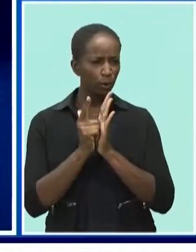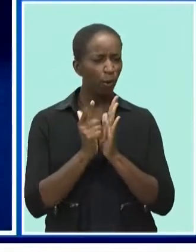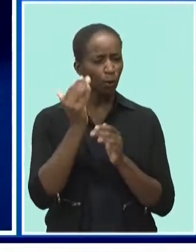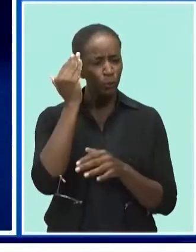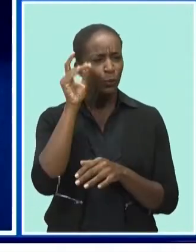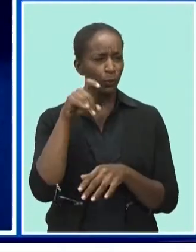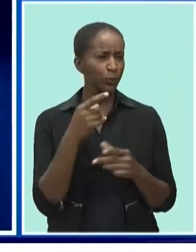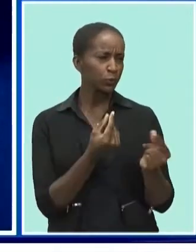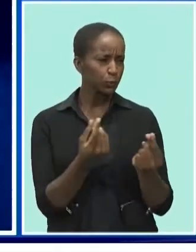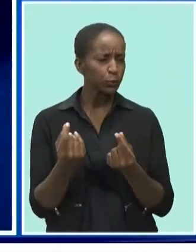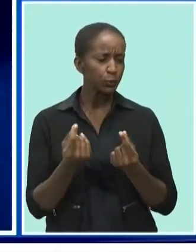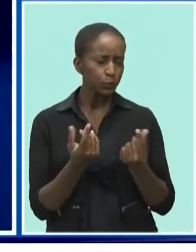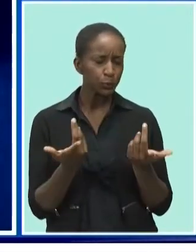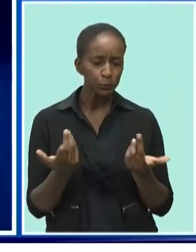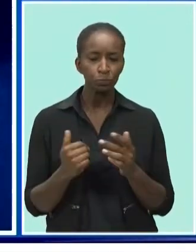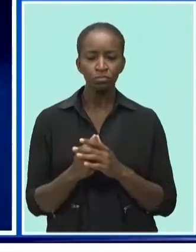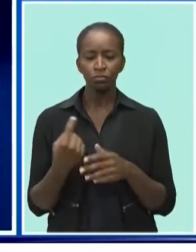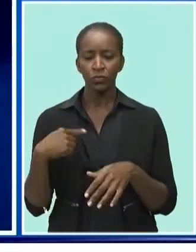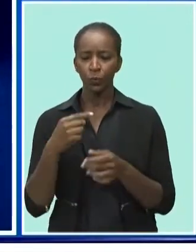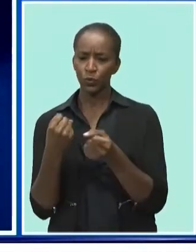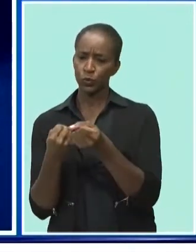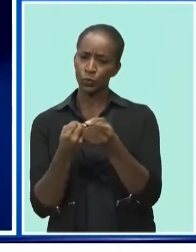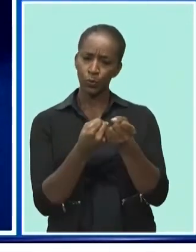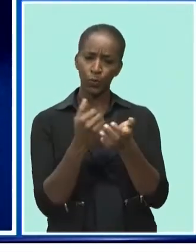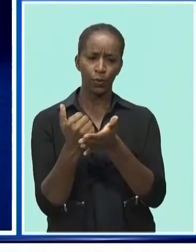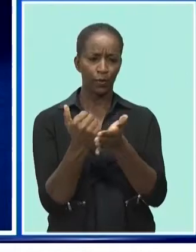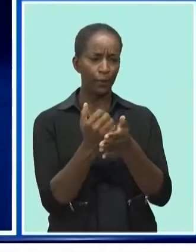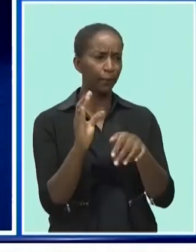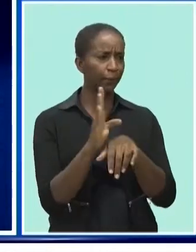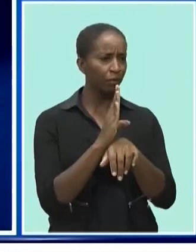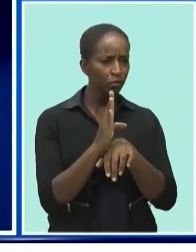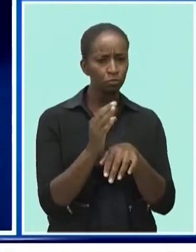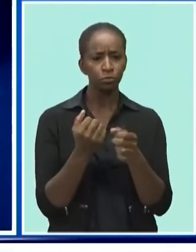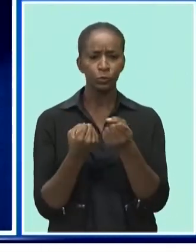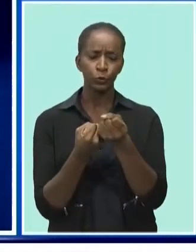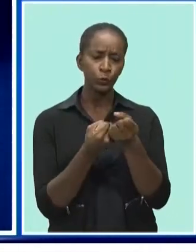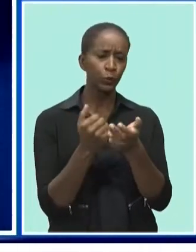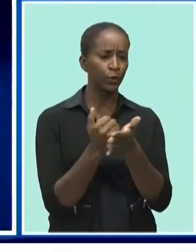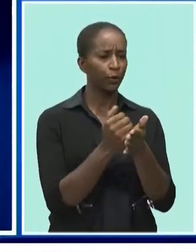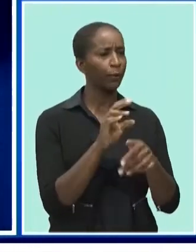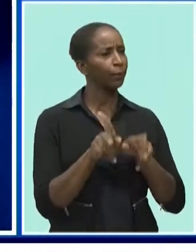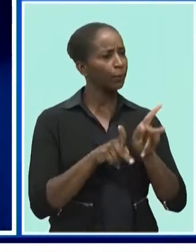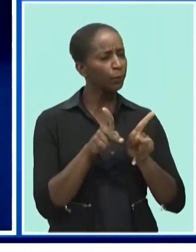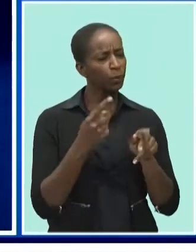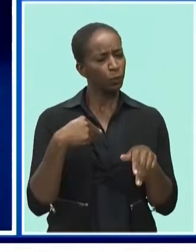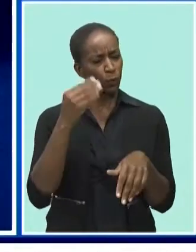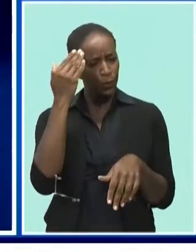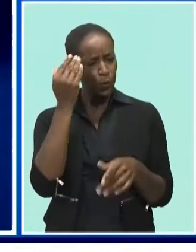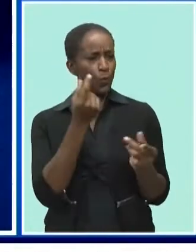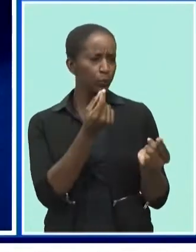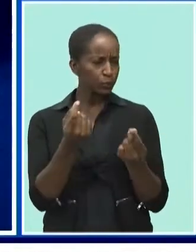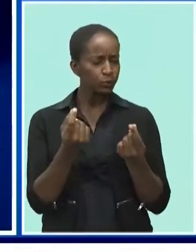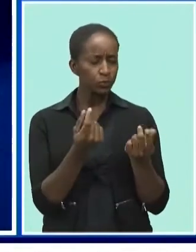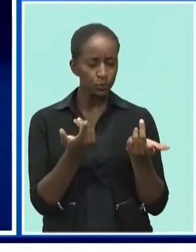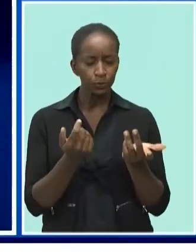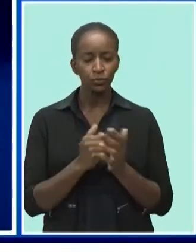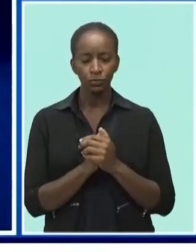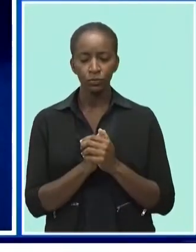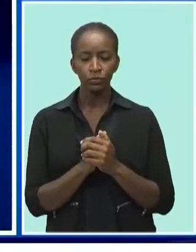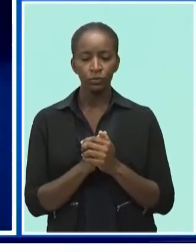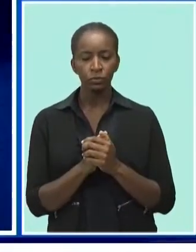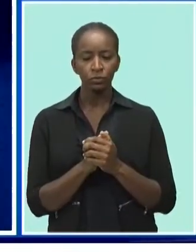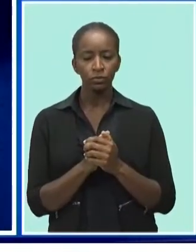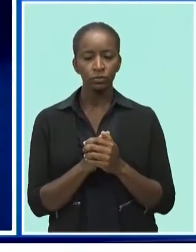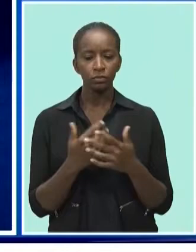role as a facilitator and removing the bureaucracy of, I almost